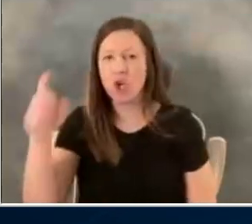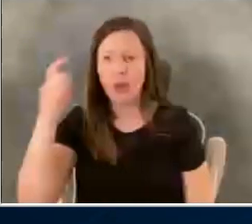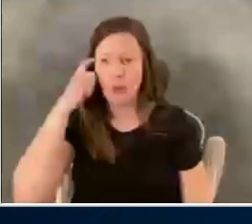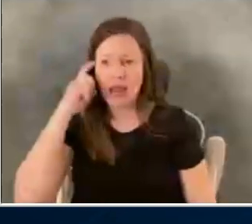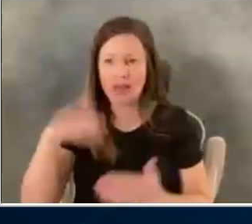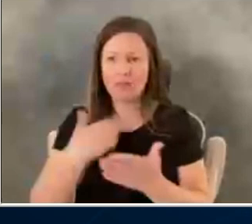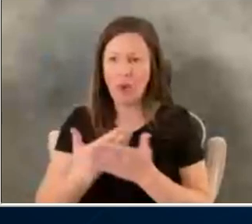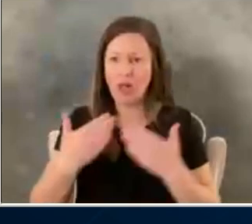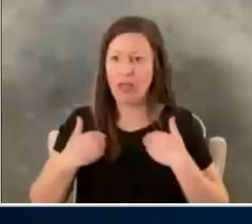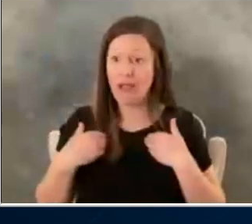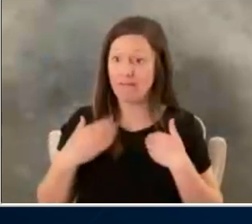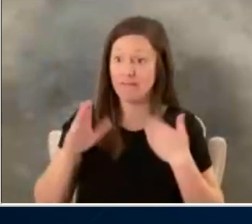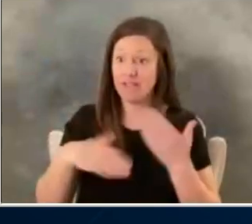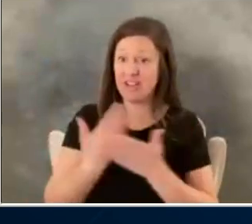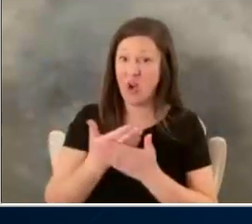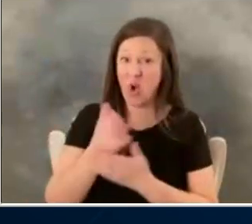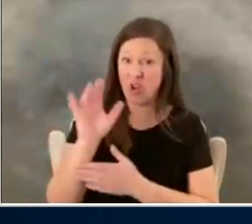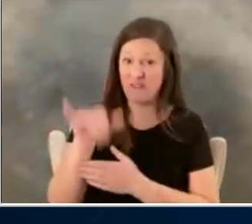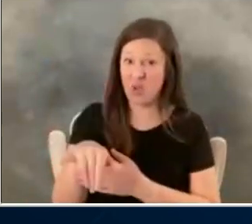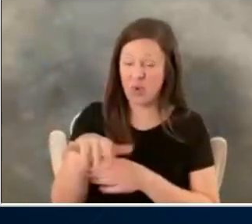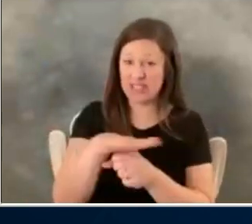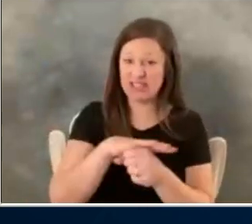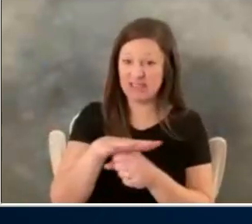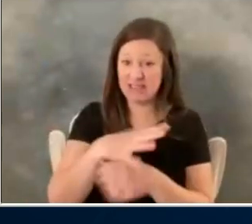those sites that we mentioned receive radiation?